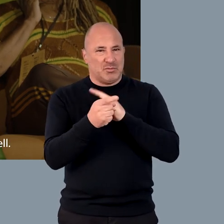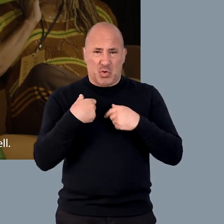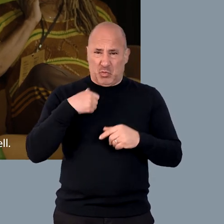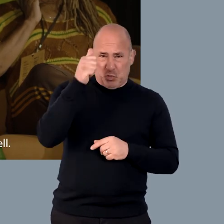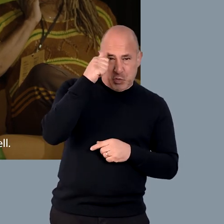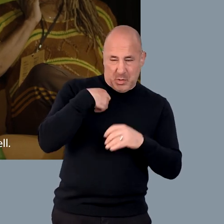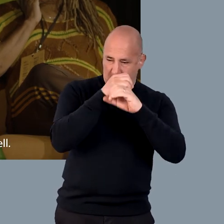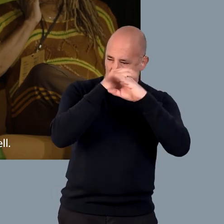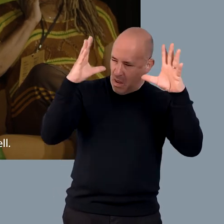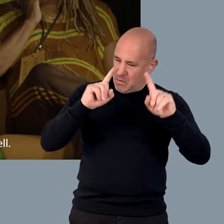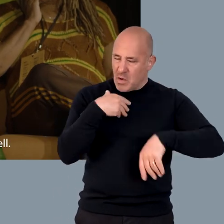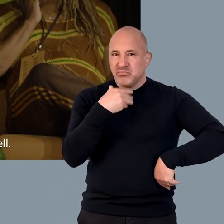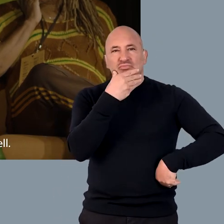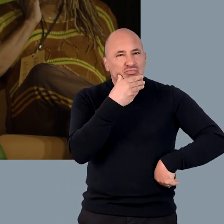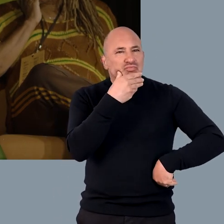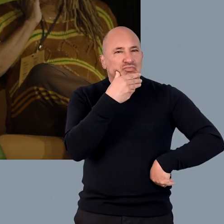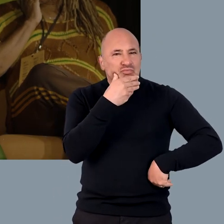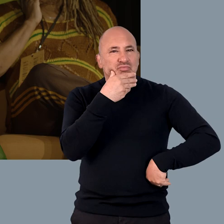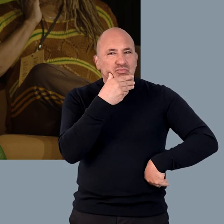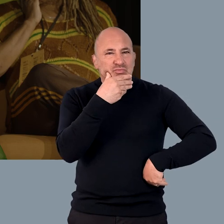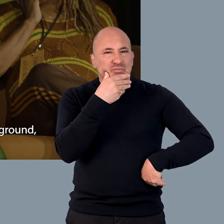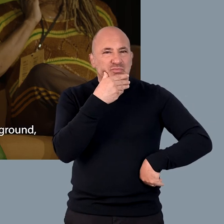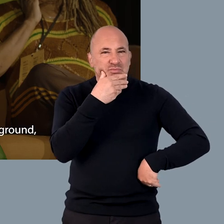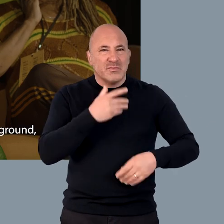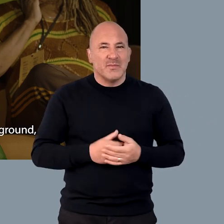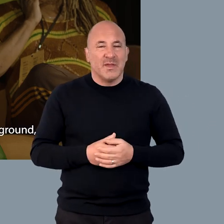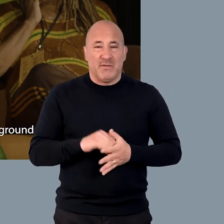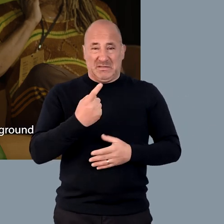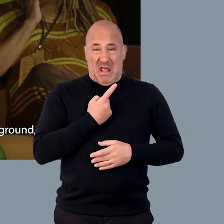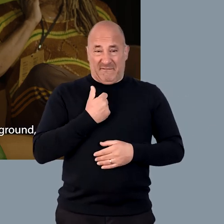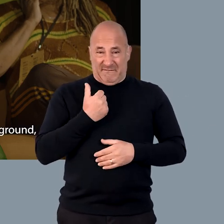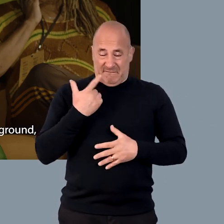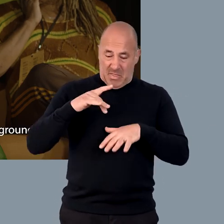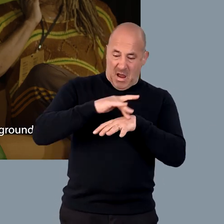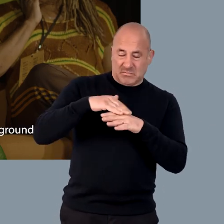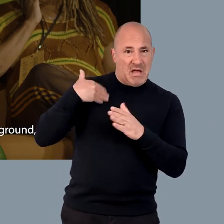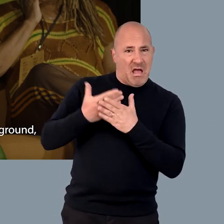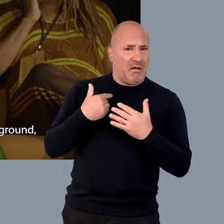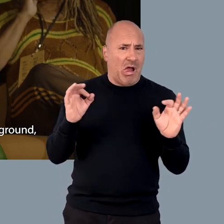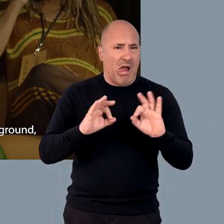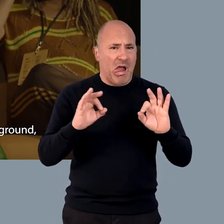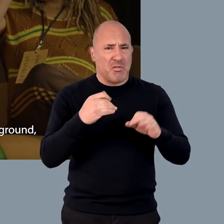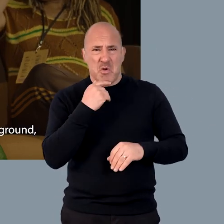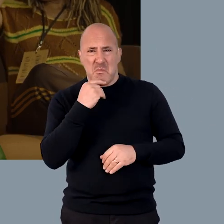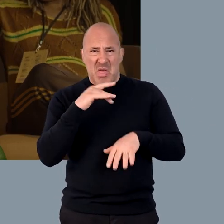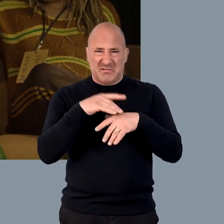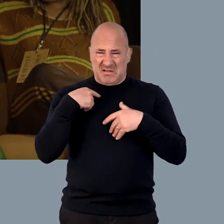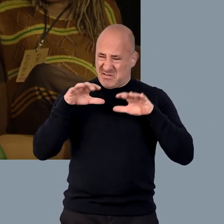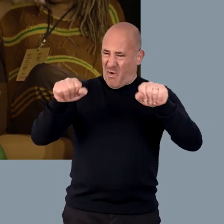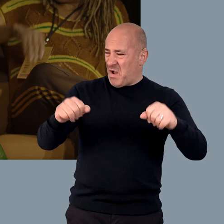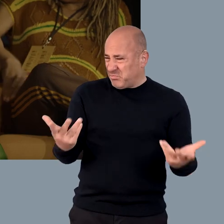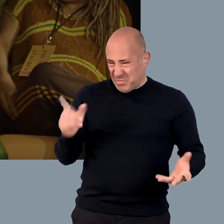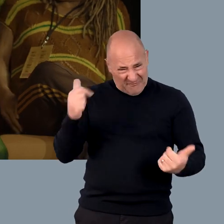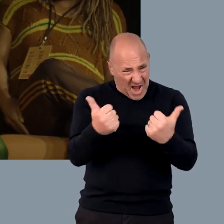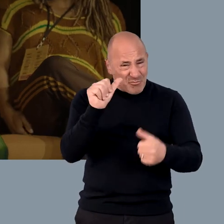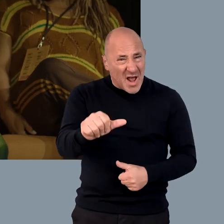knew I had an idea about what not to do as well. And even though I didn't have a theatre background, I thought, I'll just take over a theatre. What could go